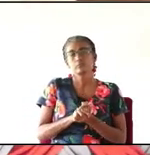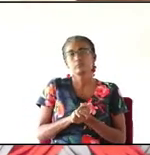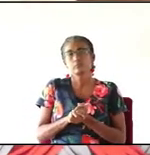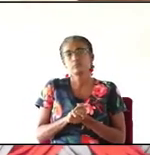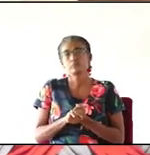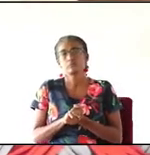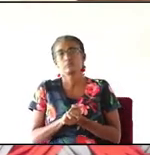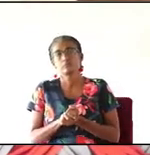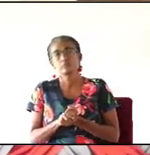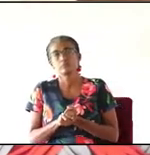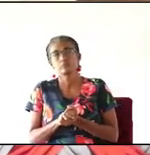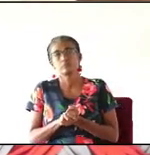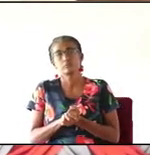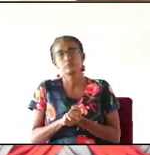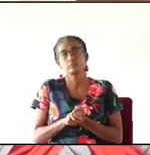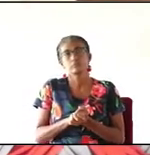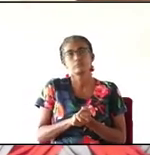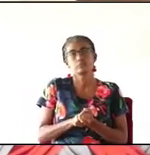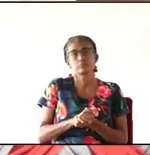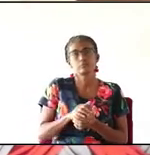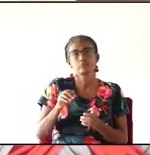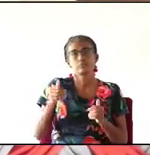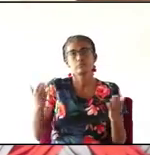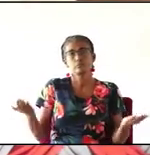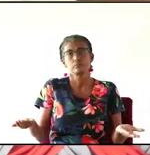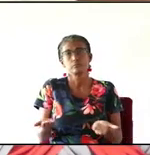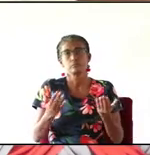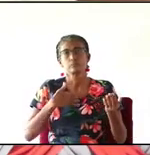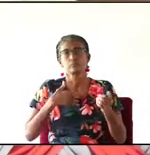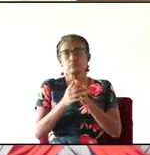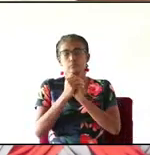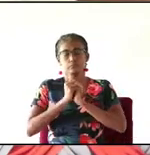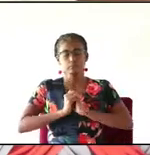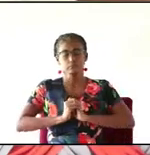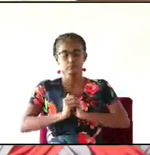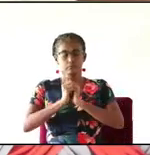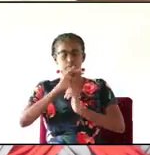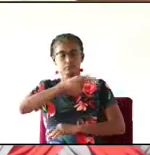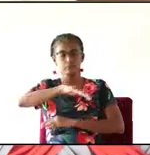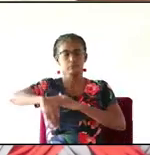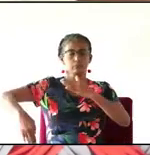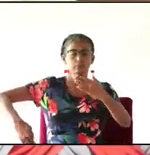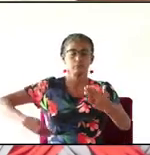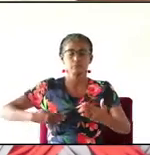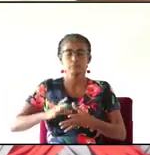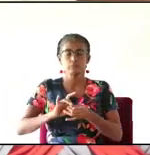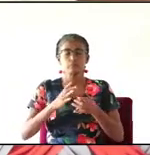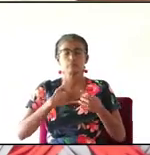Here's my worship, all of my